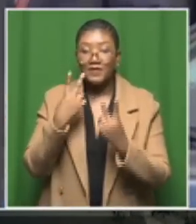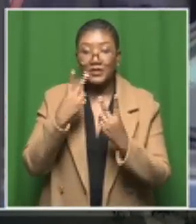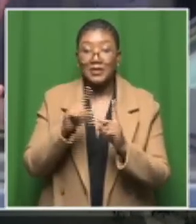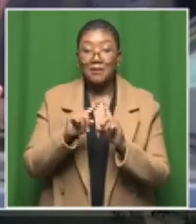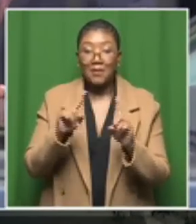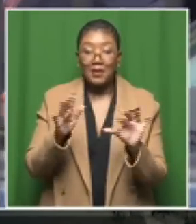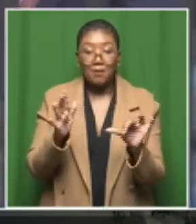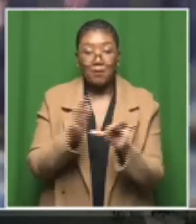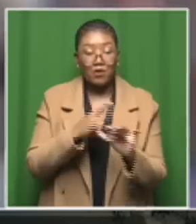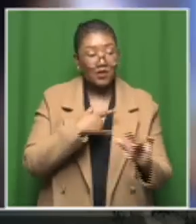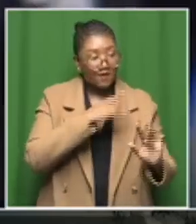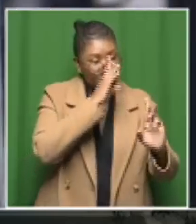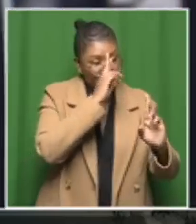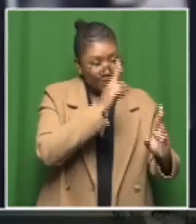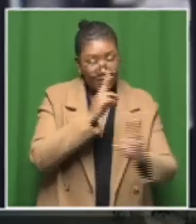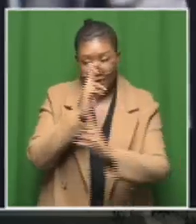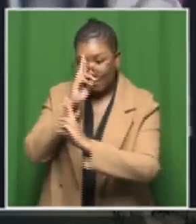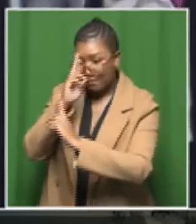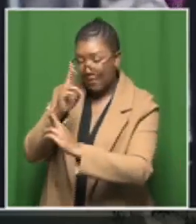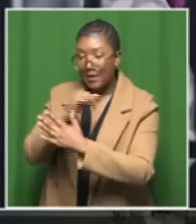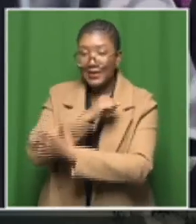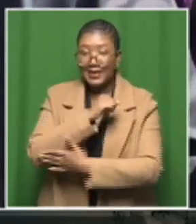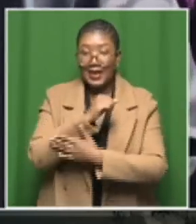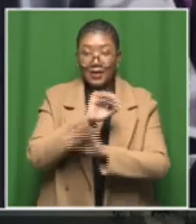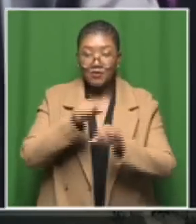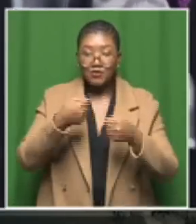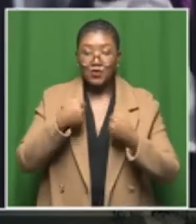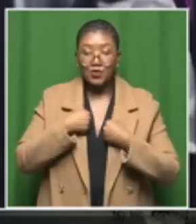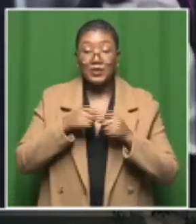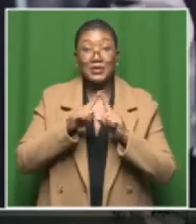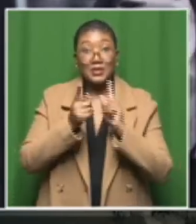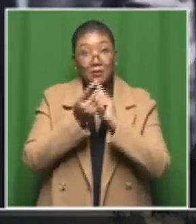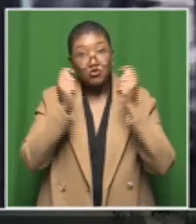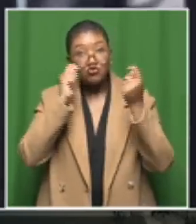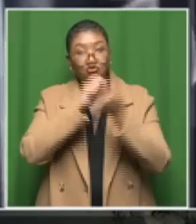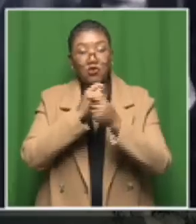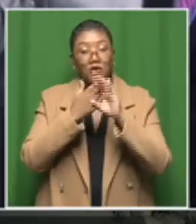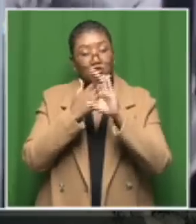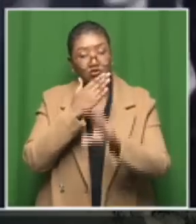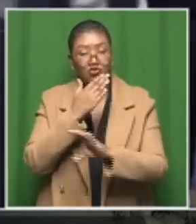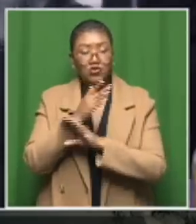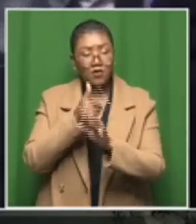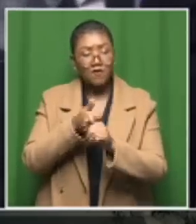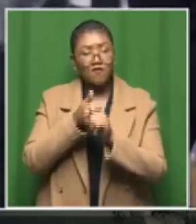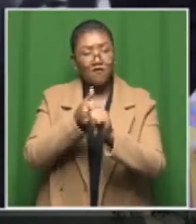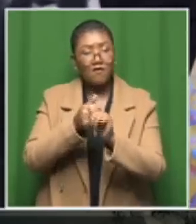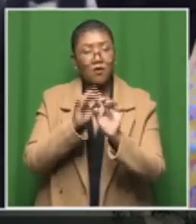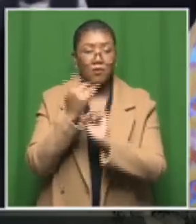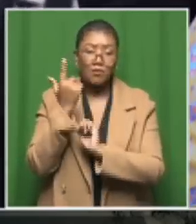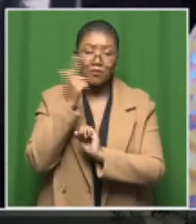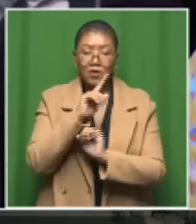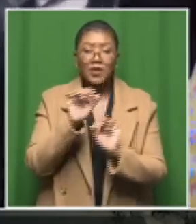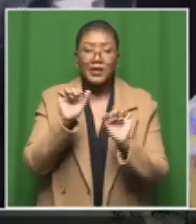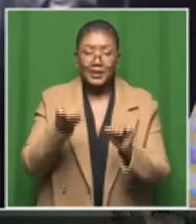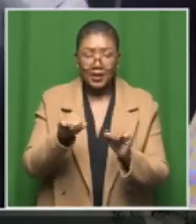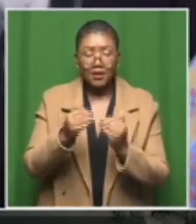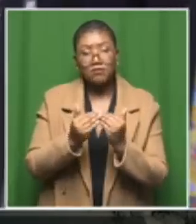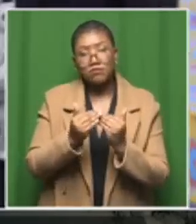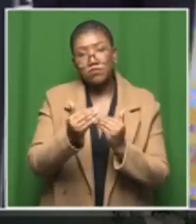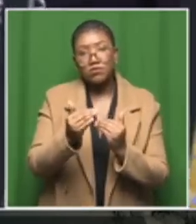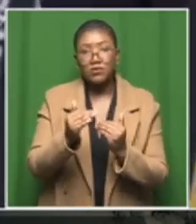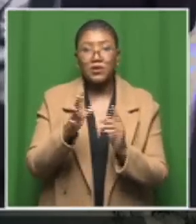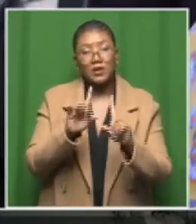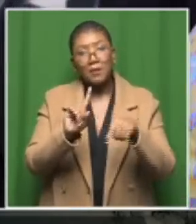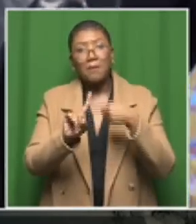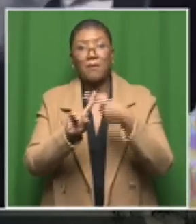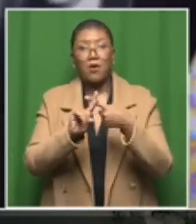countries' sovereignty, must respect our transformation journey, which is constitutionally sanctioned. But we're convinced we can do so in a way which is positive, which is